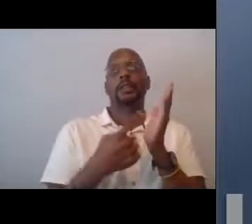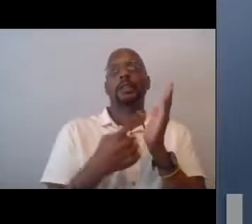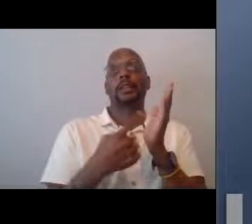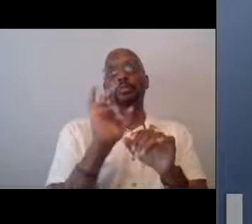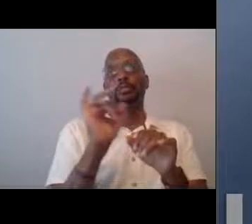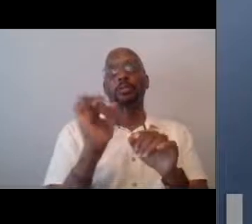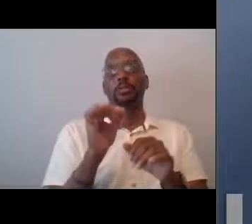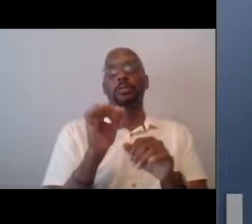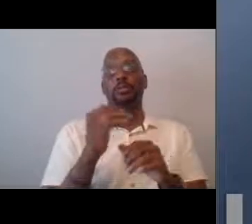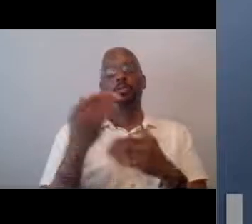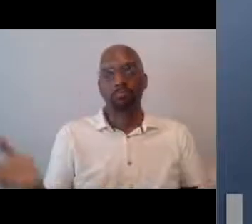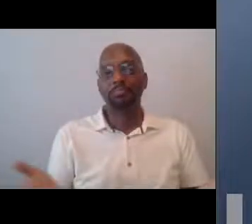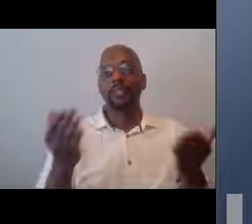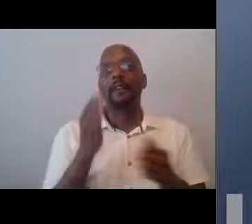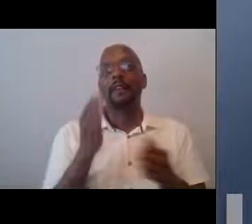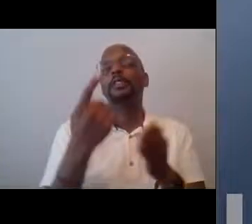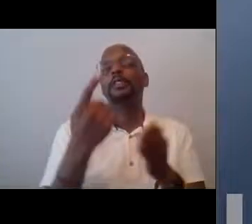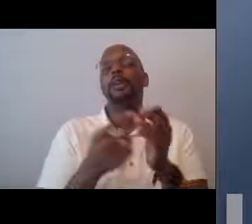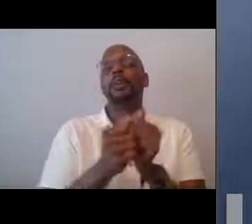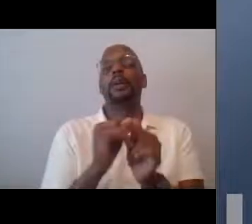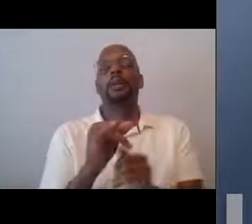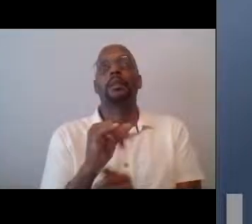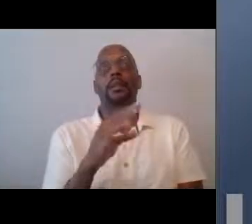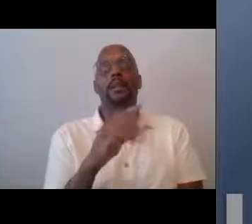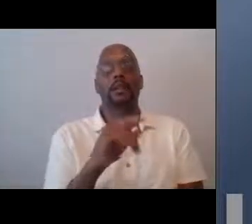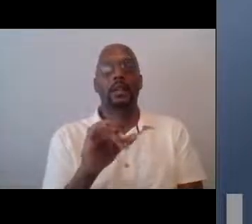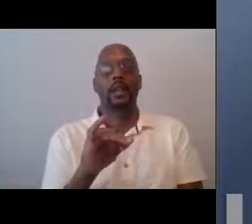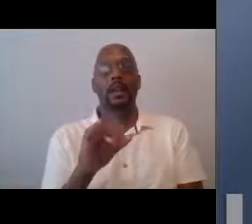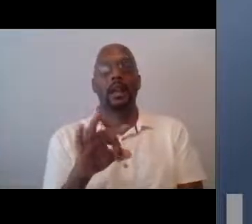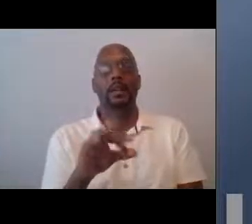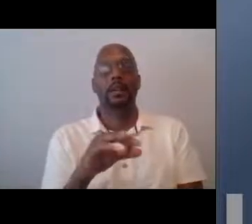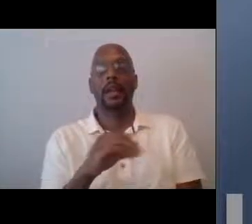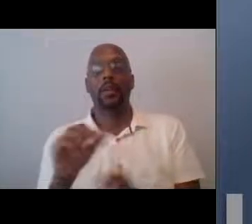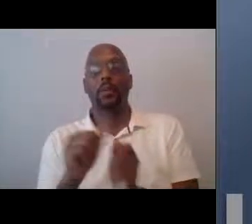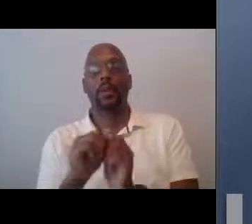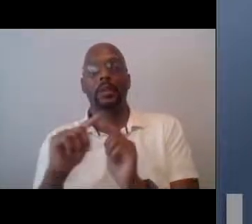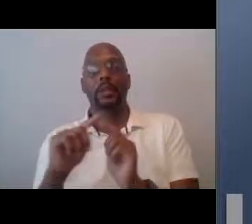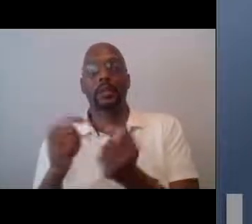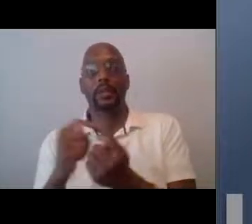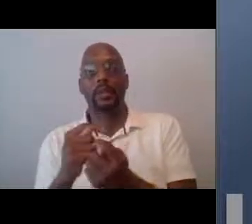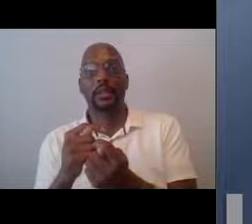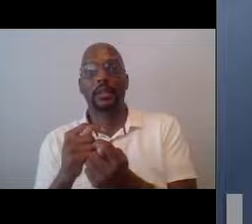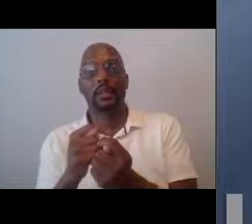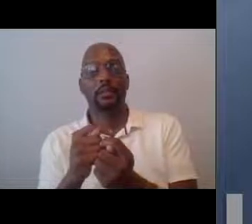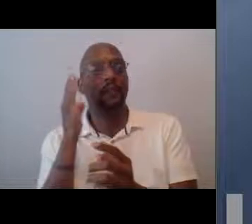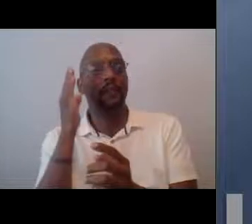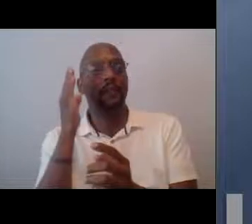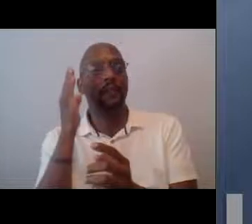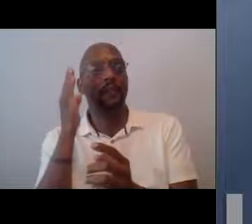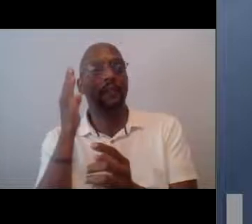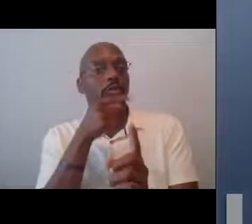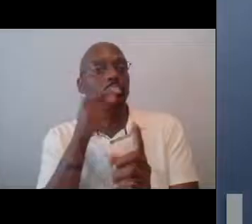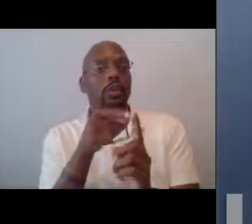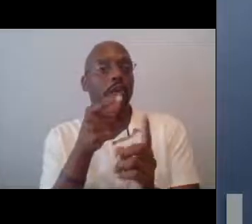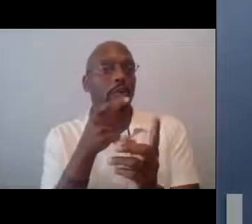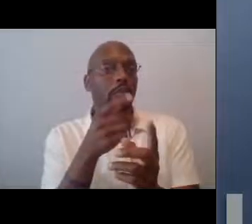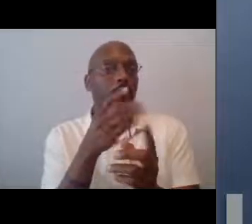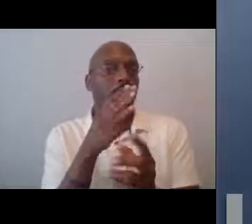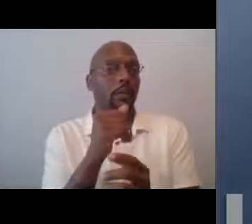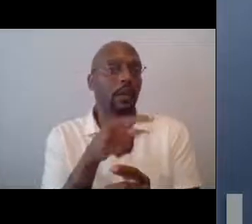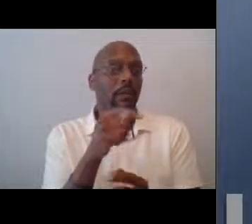continued discussion between RCTF and the CAPTI team, as well as future targeted evaluation of the success of CAPTI in rural